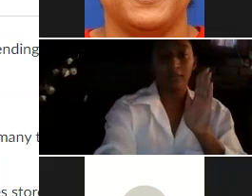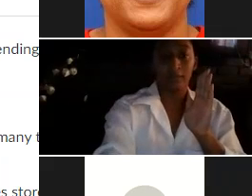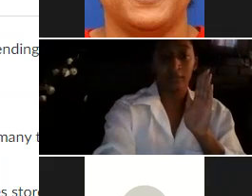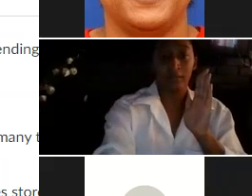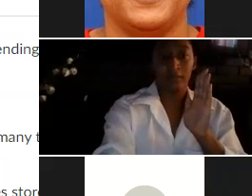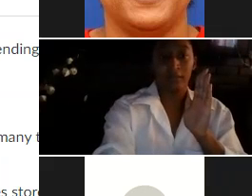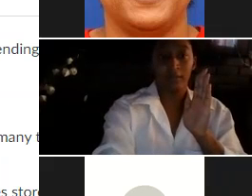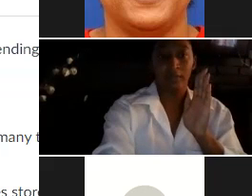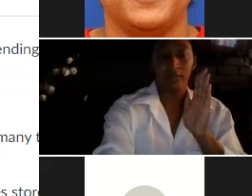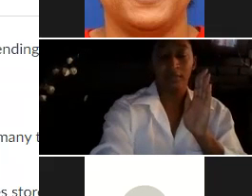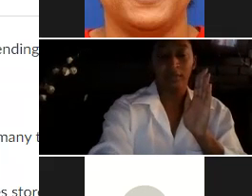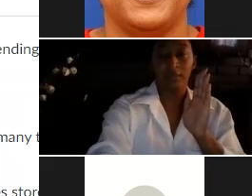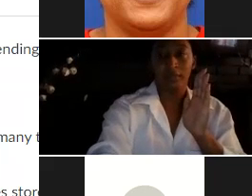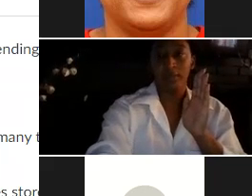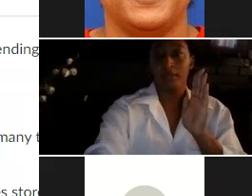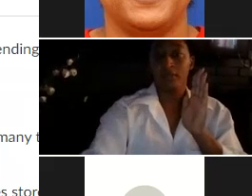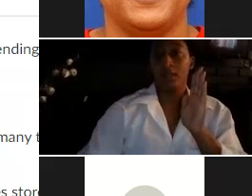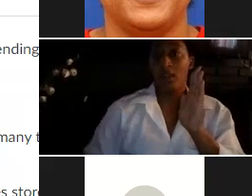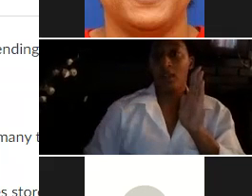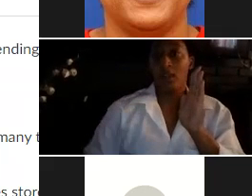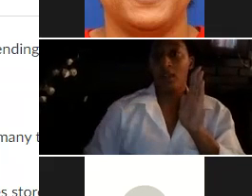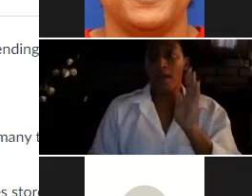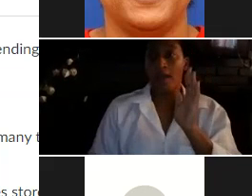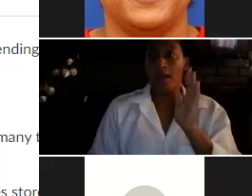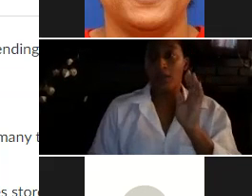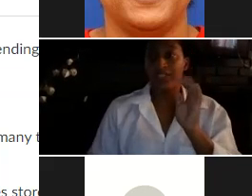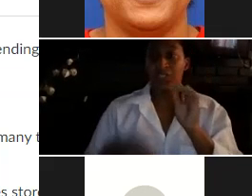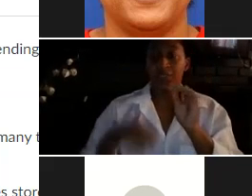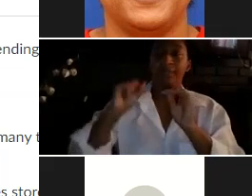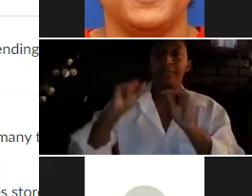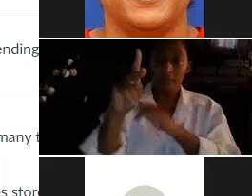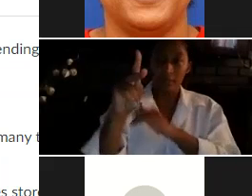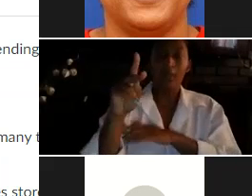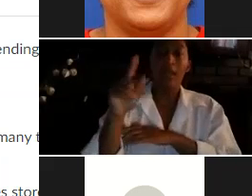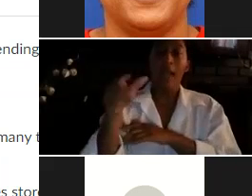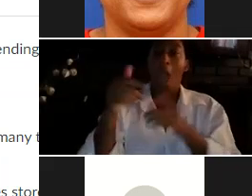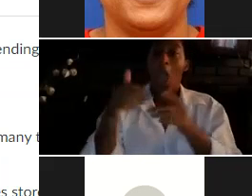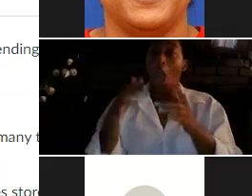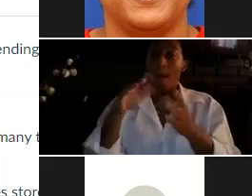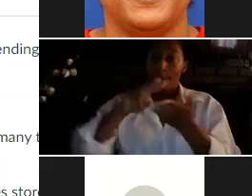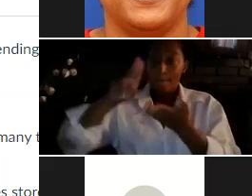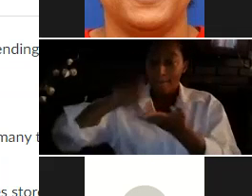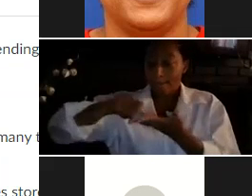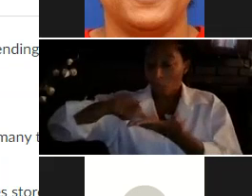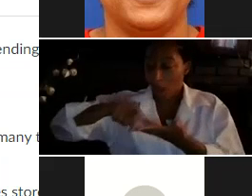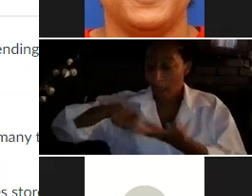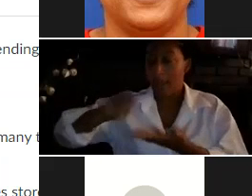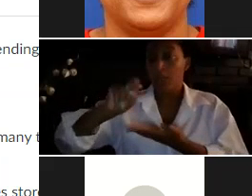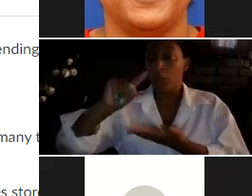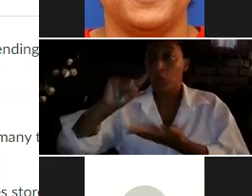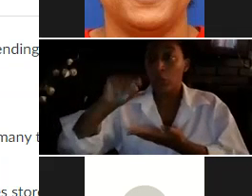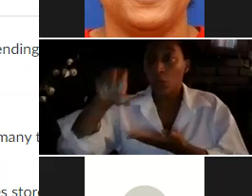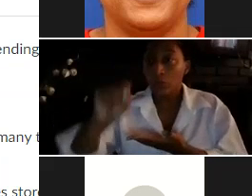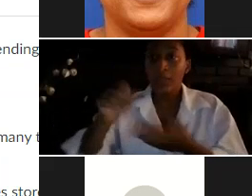the article, noting the things that are important, I have a how it question. connects to the class. We can talk about how you put your